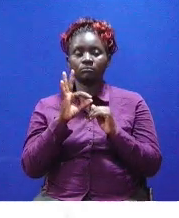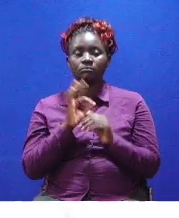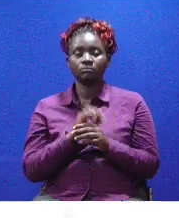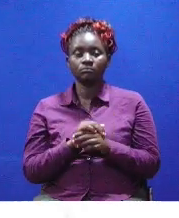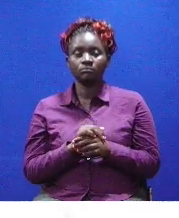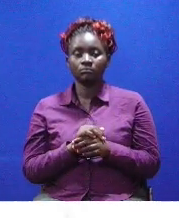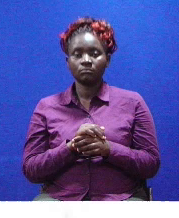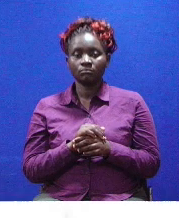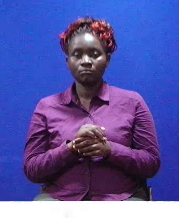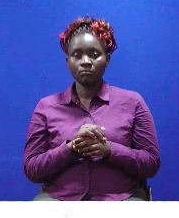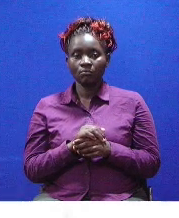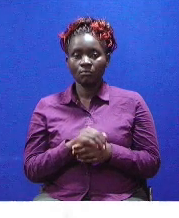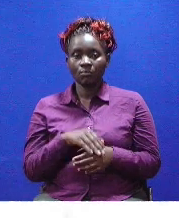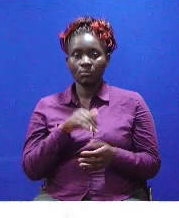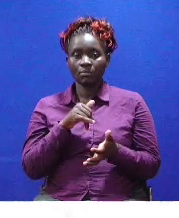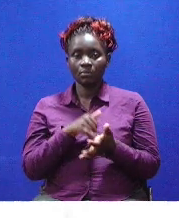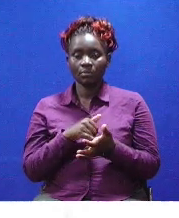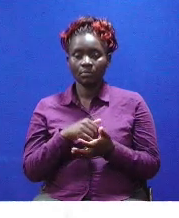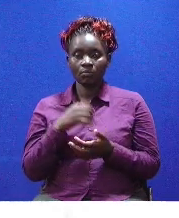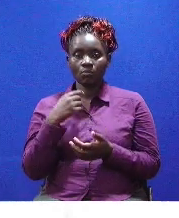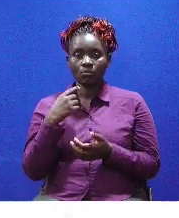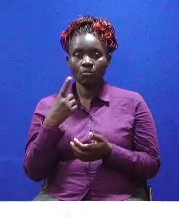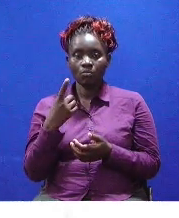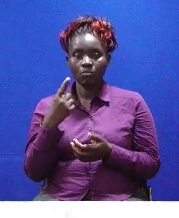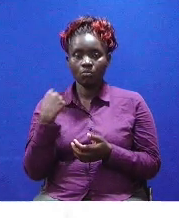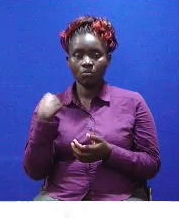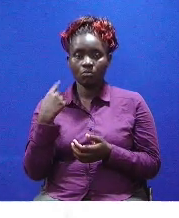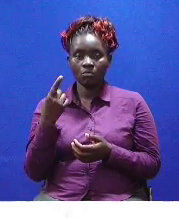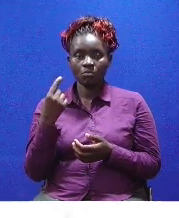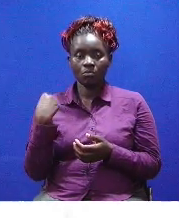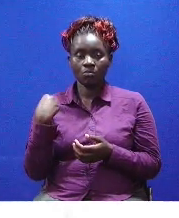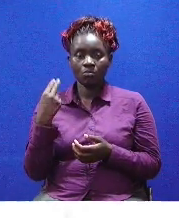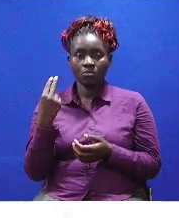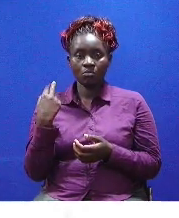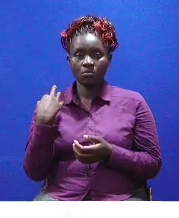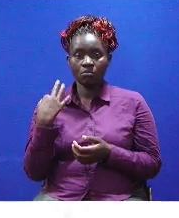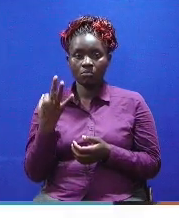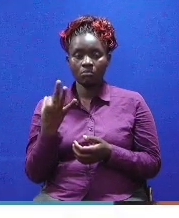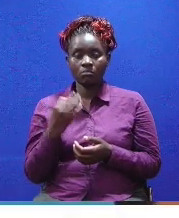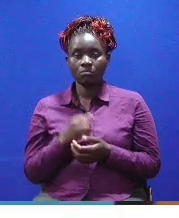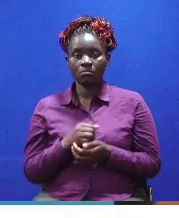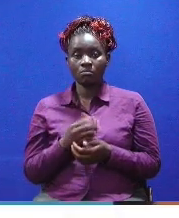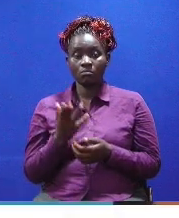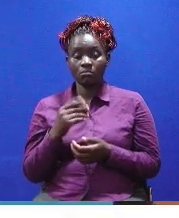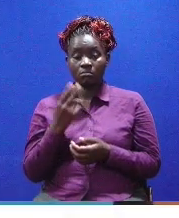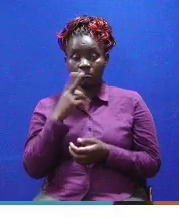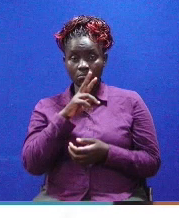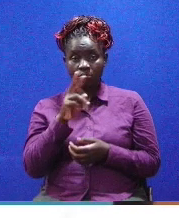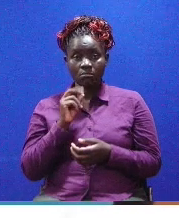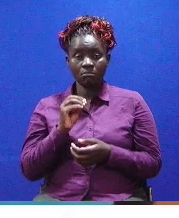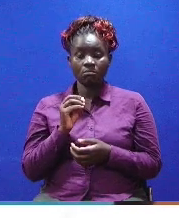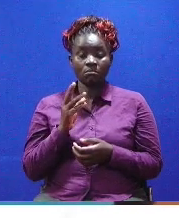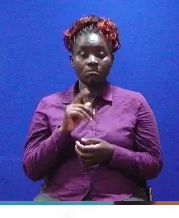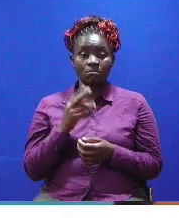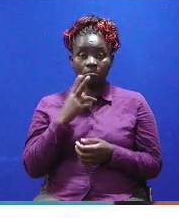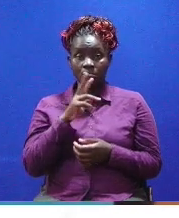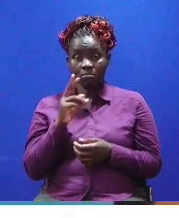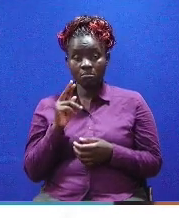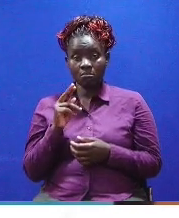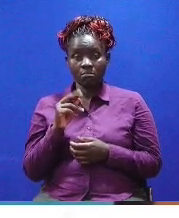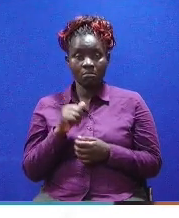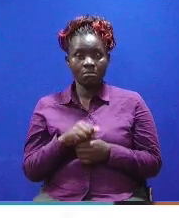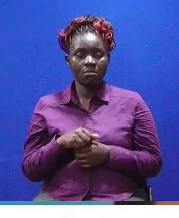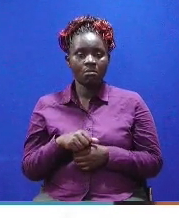Because in stage 1 and 2 there are no symptoms, so they will never come. And because they are not coming for